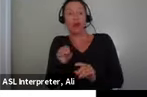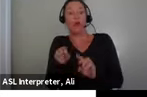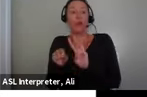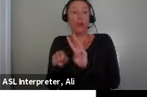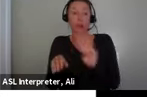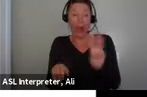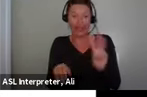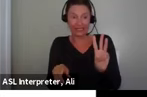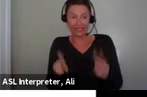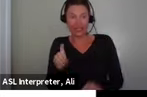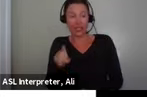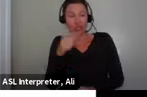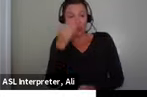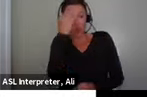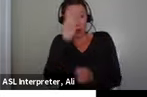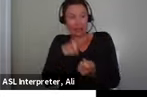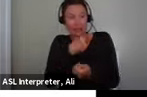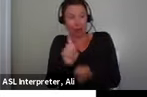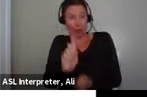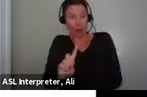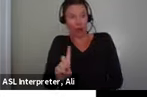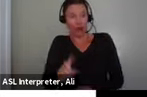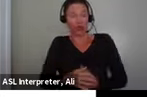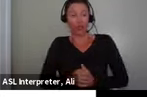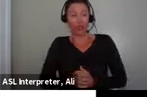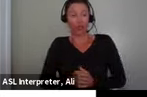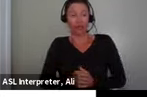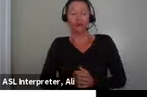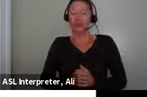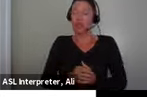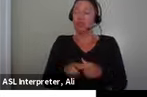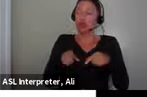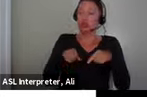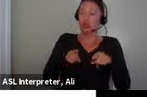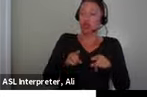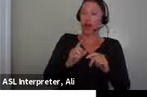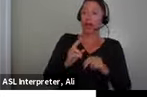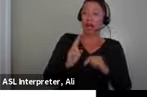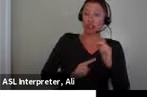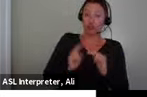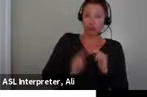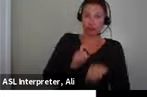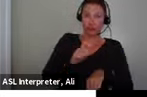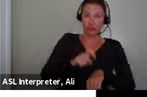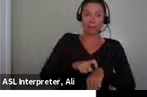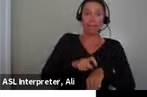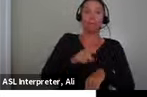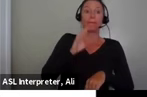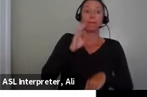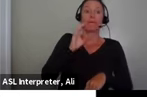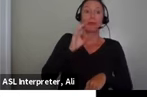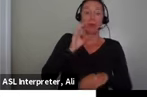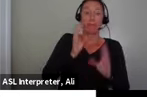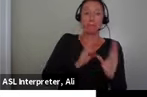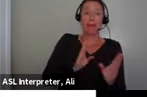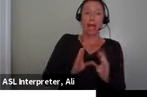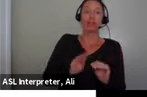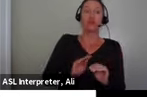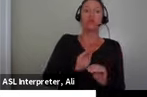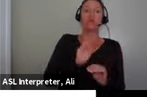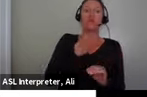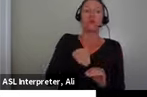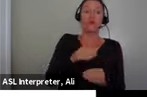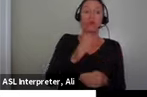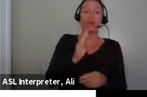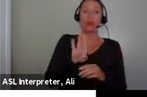know whereabouts? So during construction, the plan is to move it in front